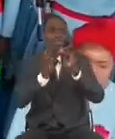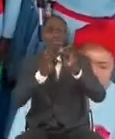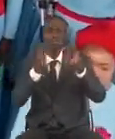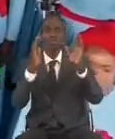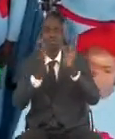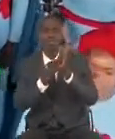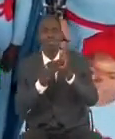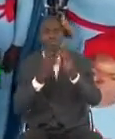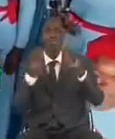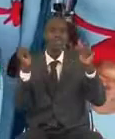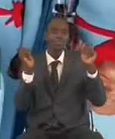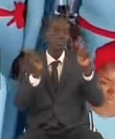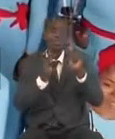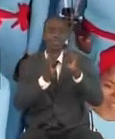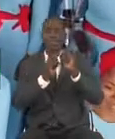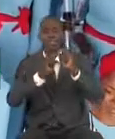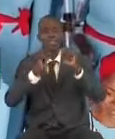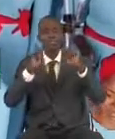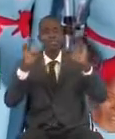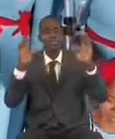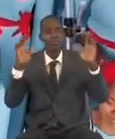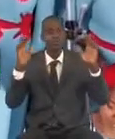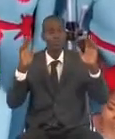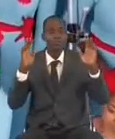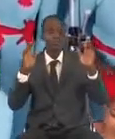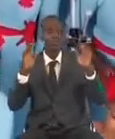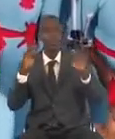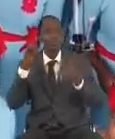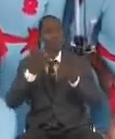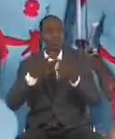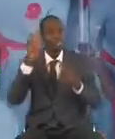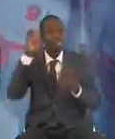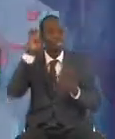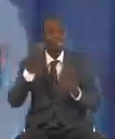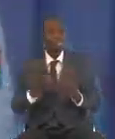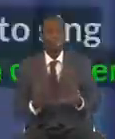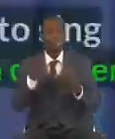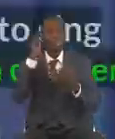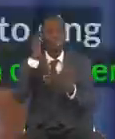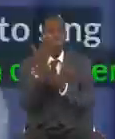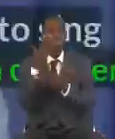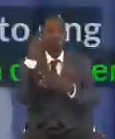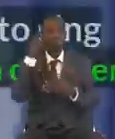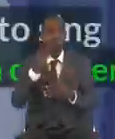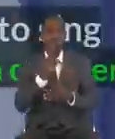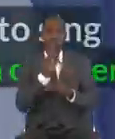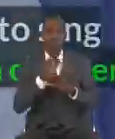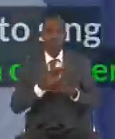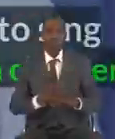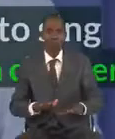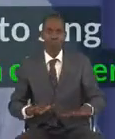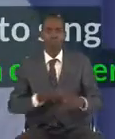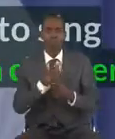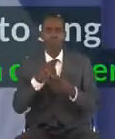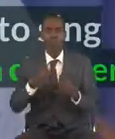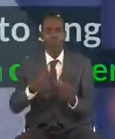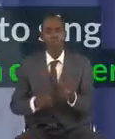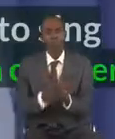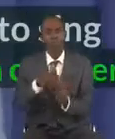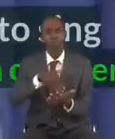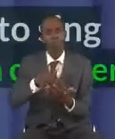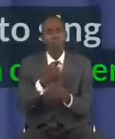Hallelujah! Hallelujah! But he lifts his hands for silence when the weak are saved by